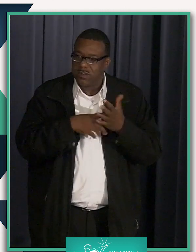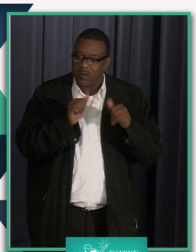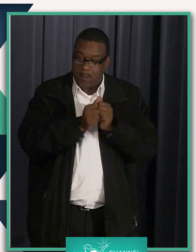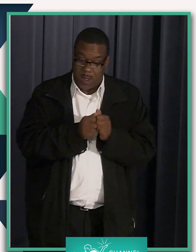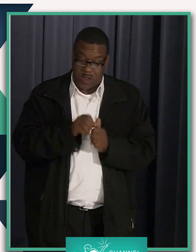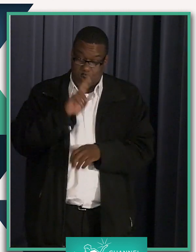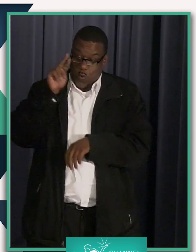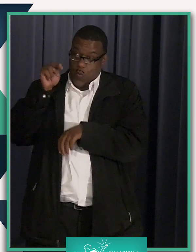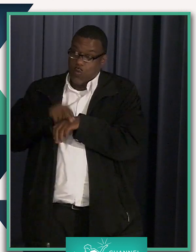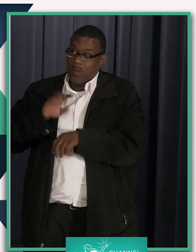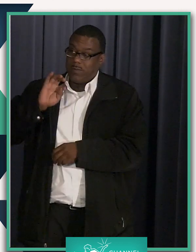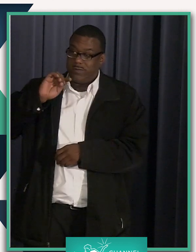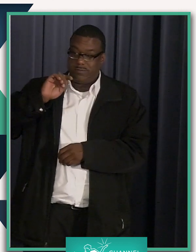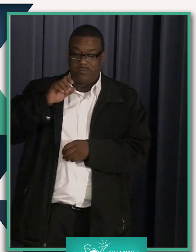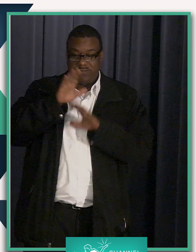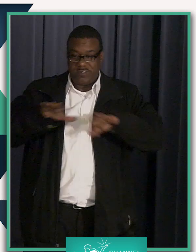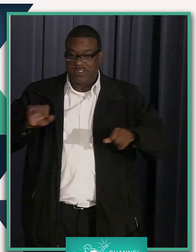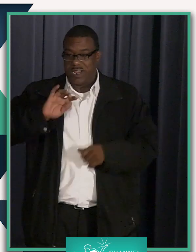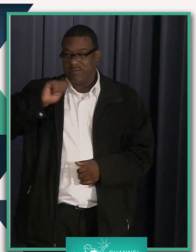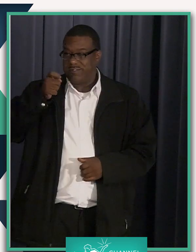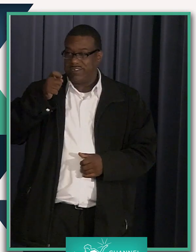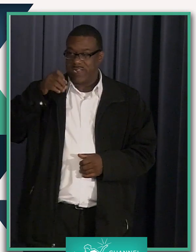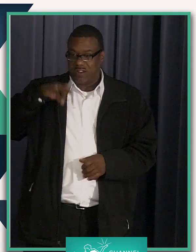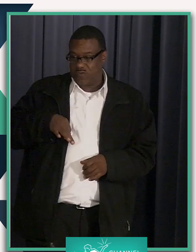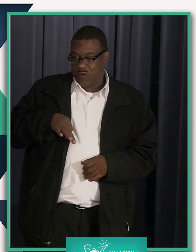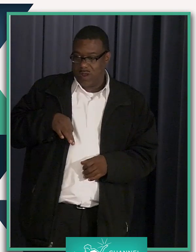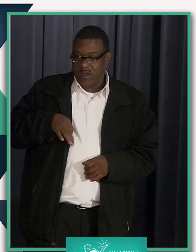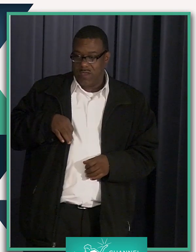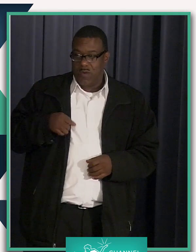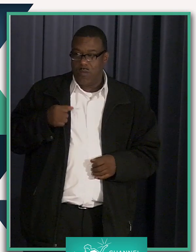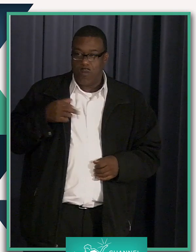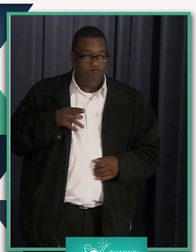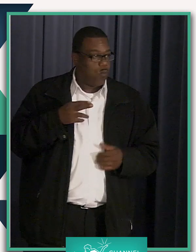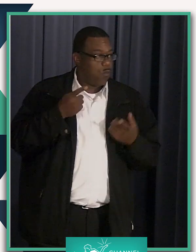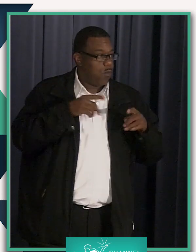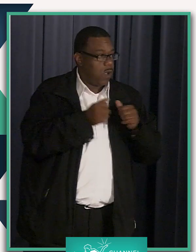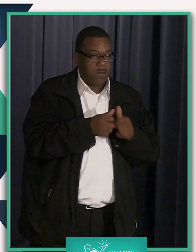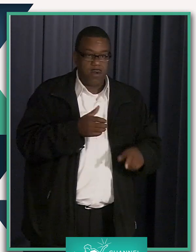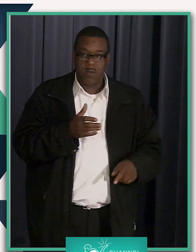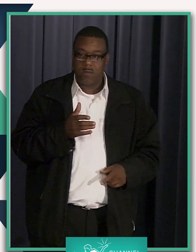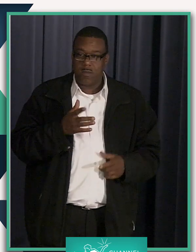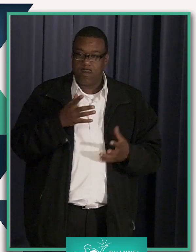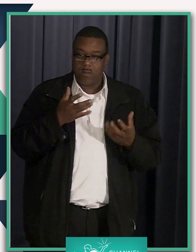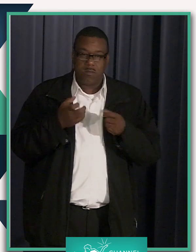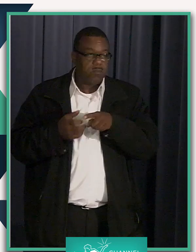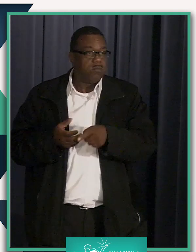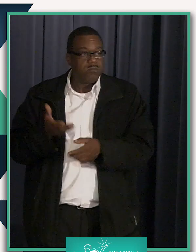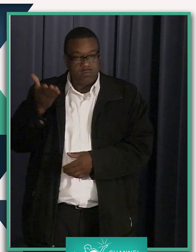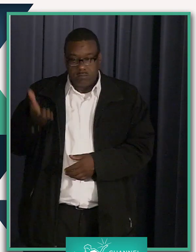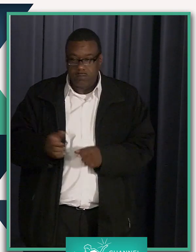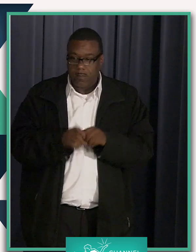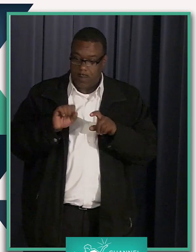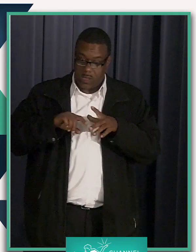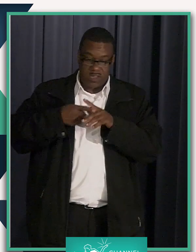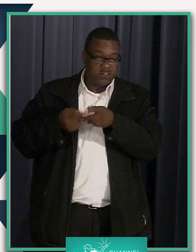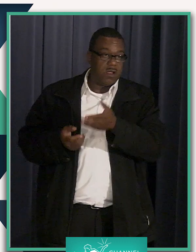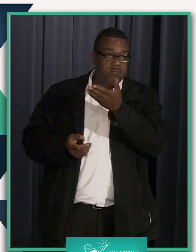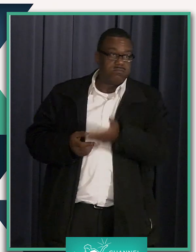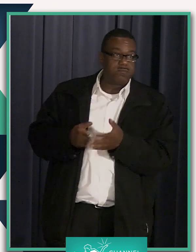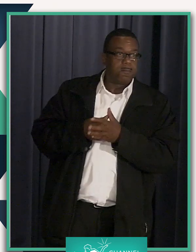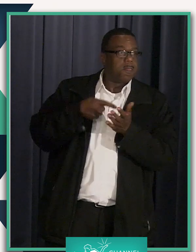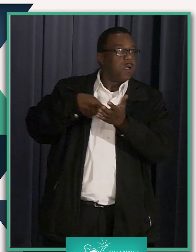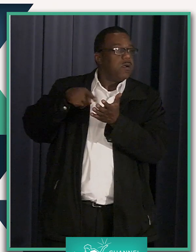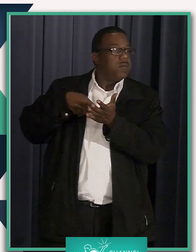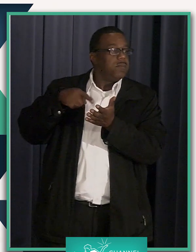from a normal child tax credit and what's here? Which of you would like to take that? I can certainly start there. These